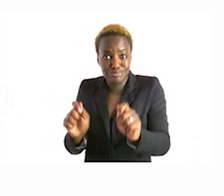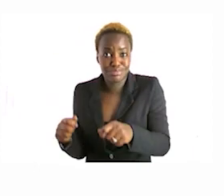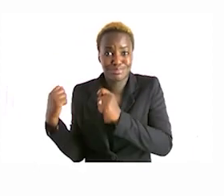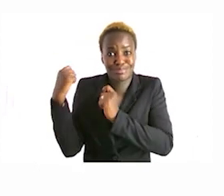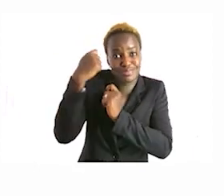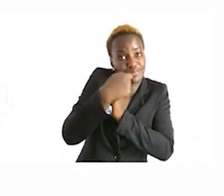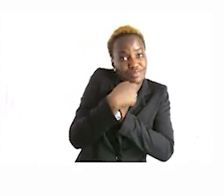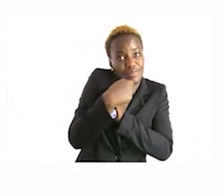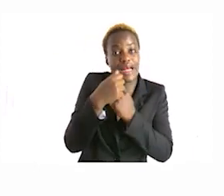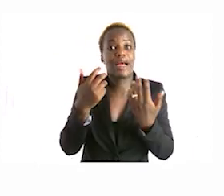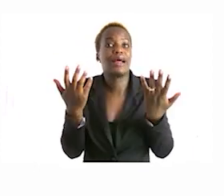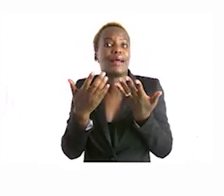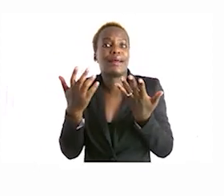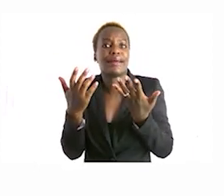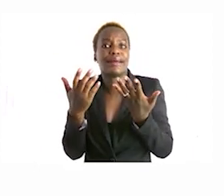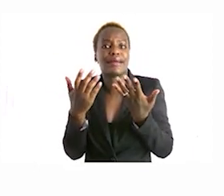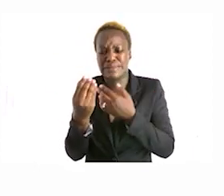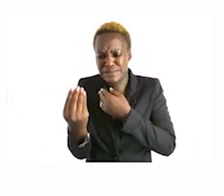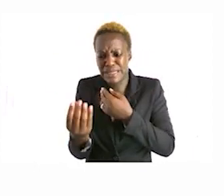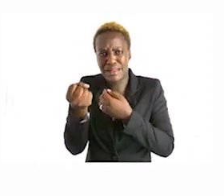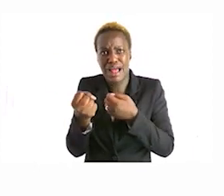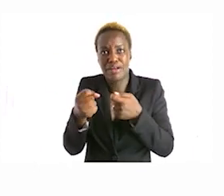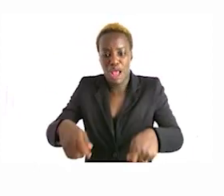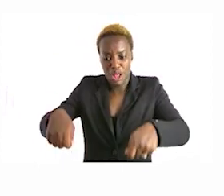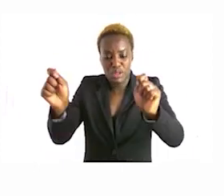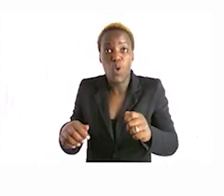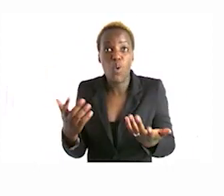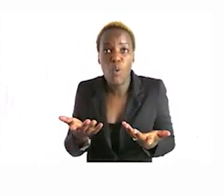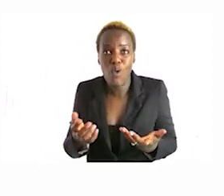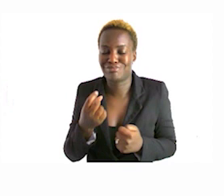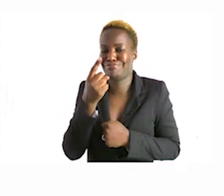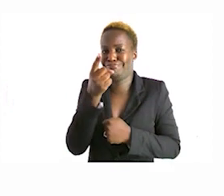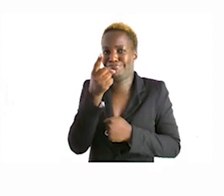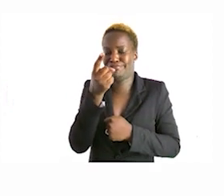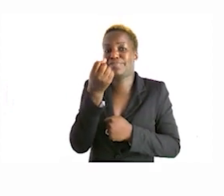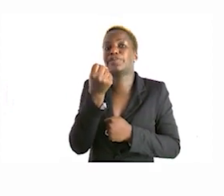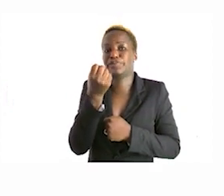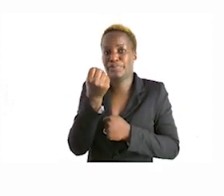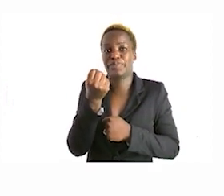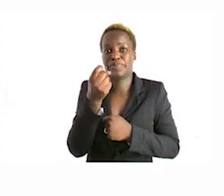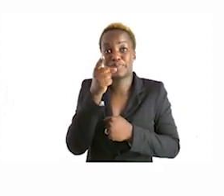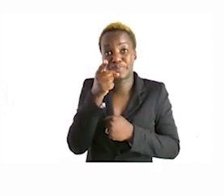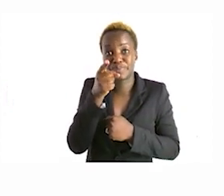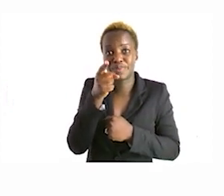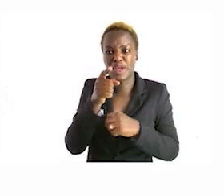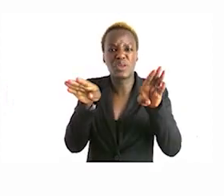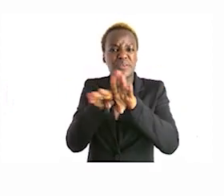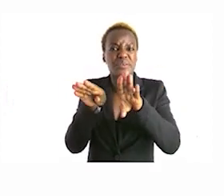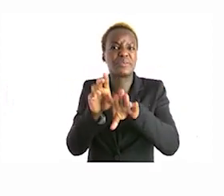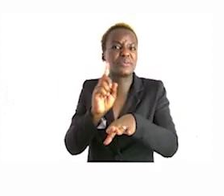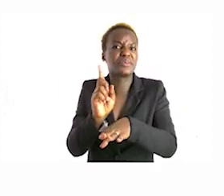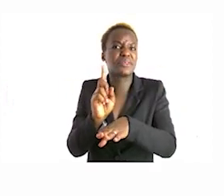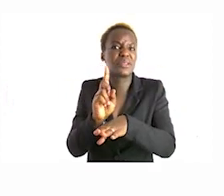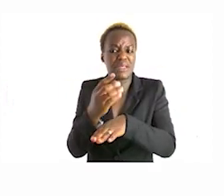in his hand. Where is the child? Oh, there he is. There he is. I found him. So what is he doing? What